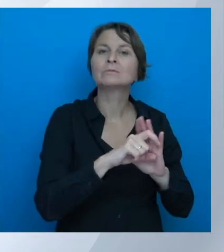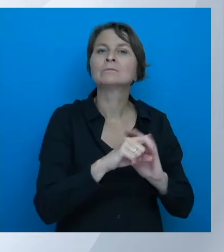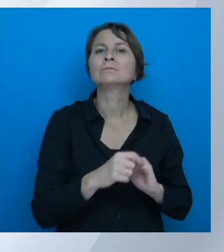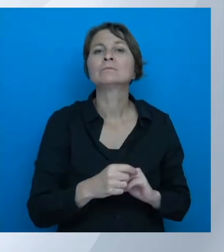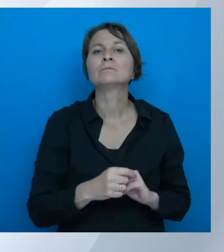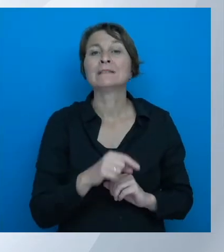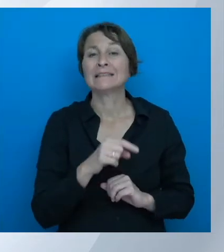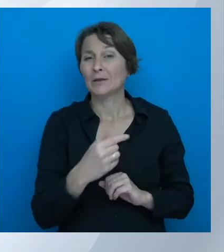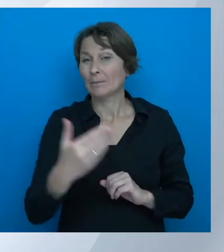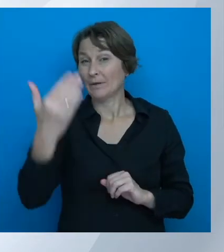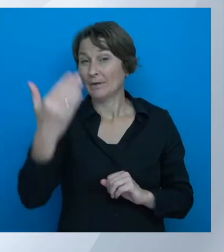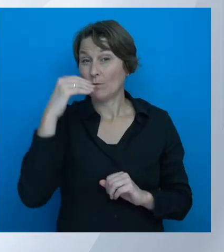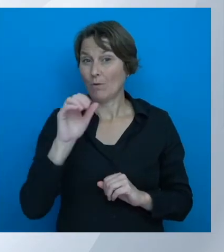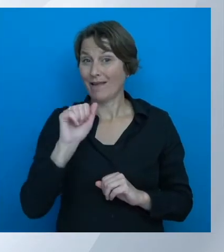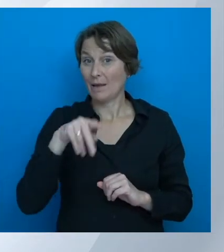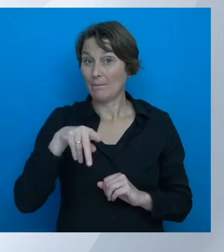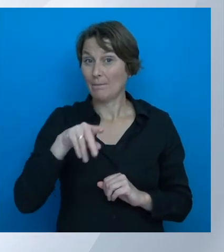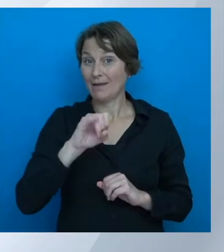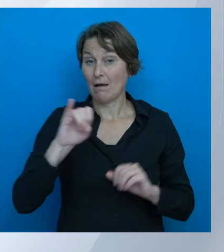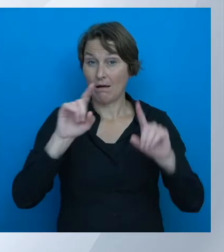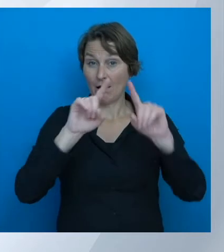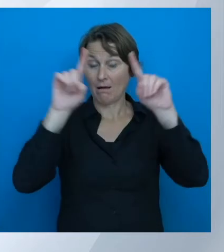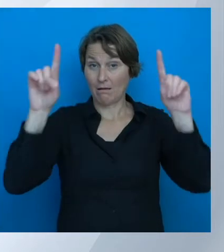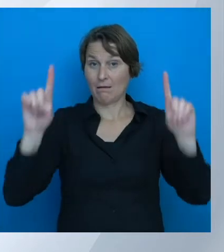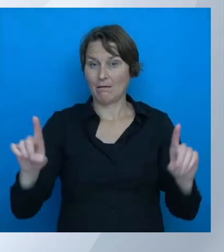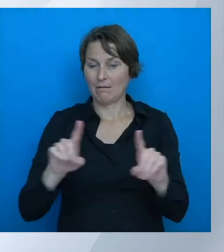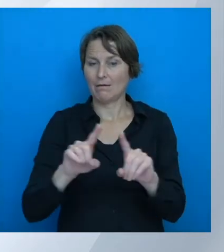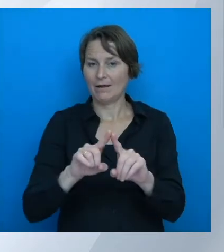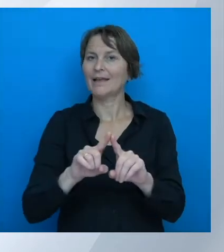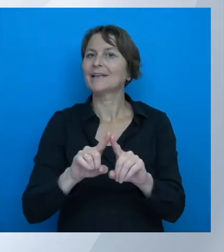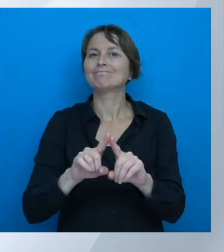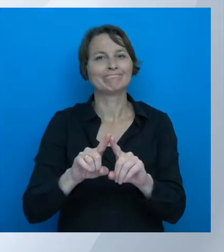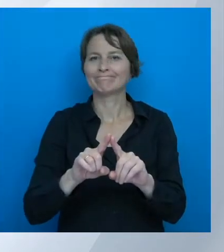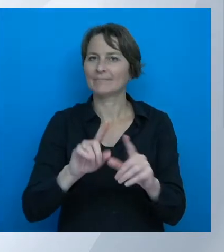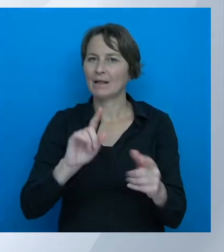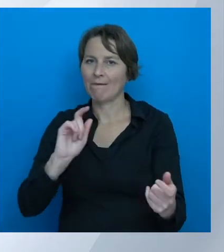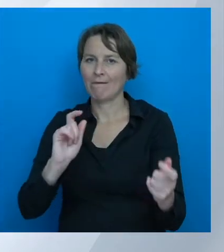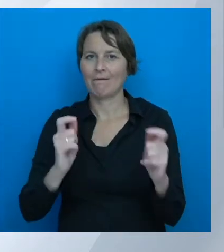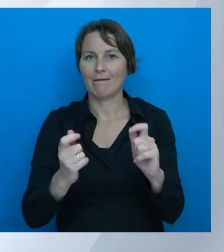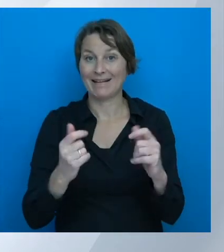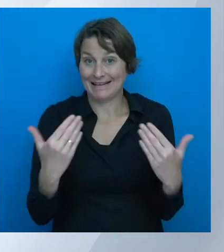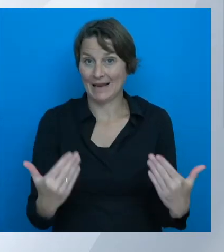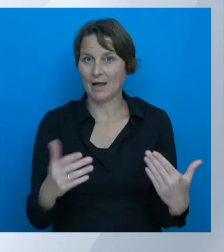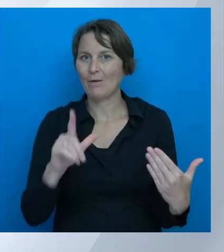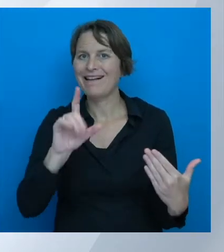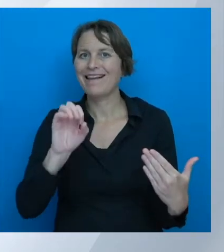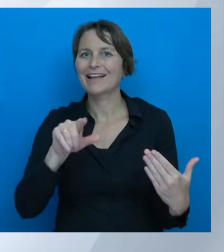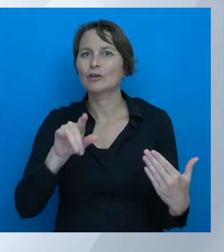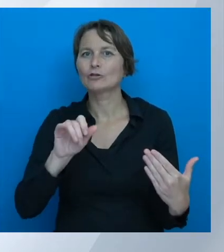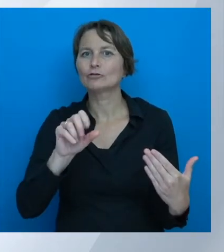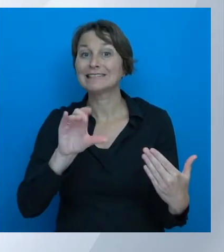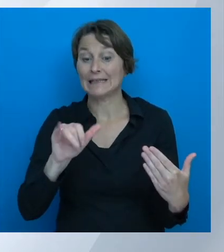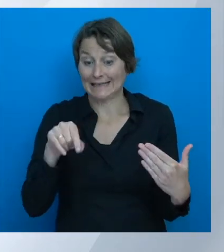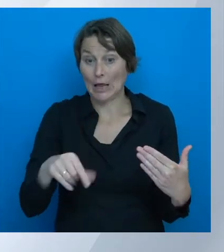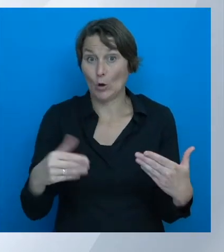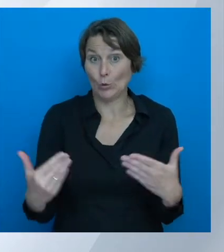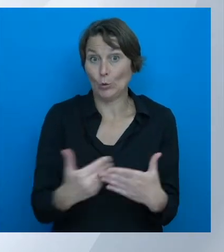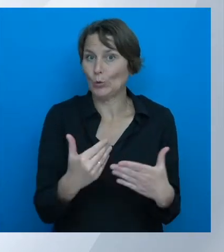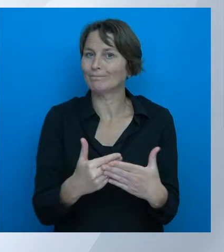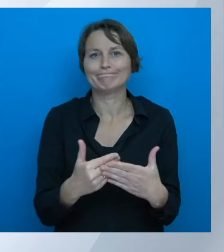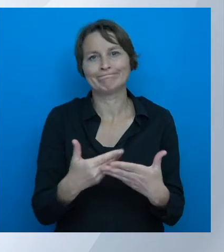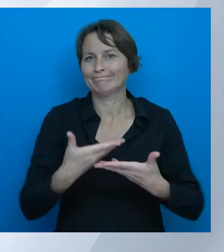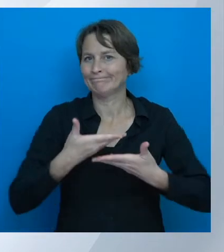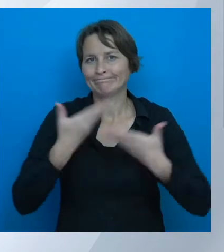API, that was done for you, but that is now legacy, and in the new version, it's not available yet. So we're just going to add an extra little piece